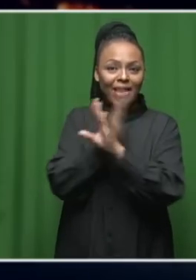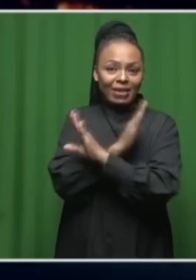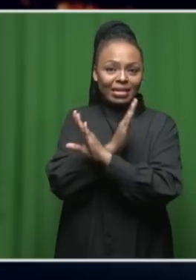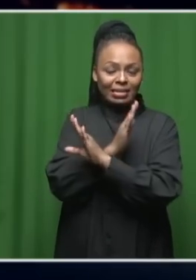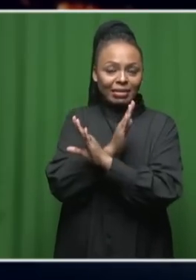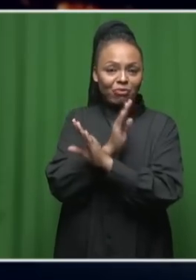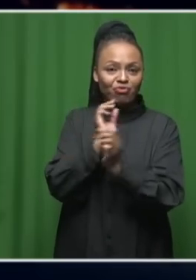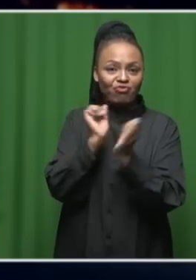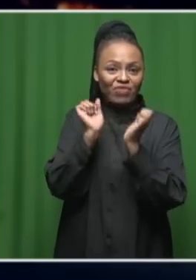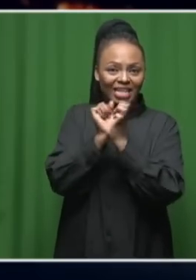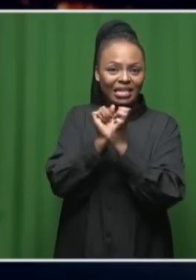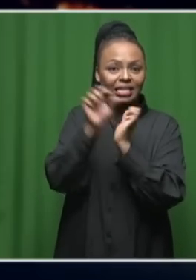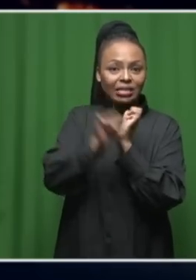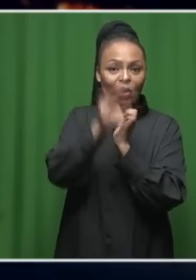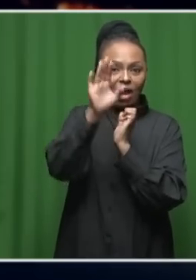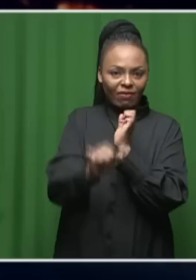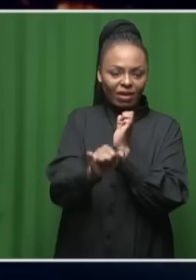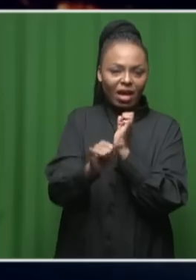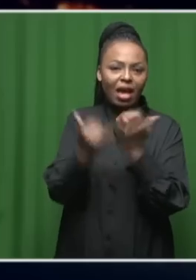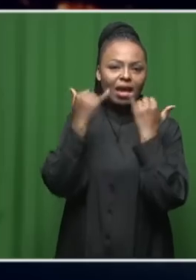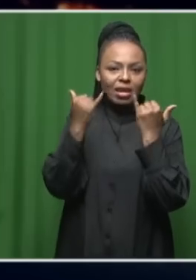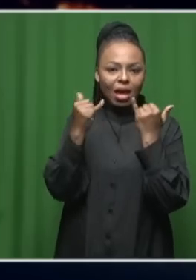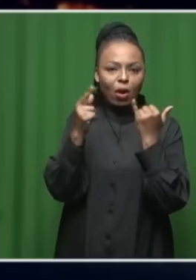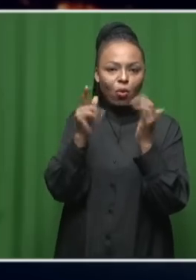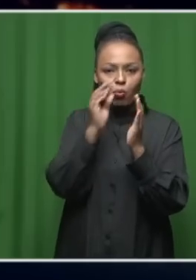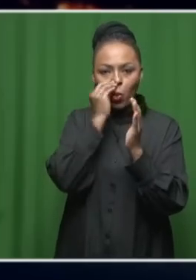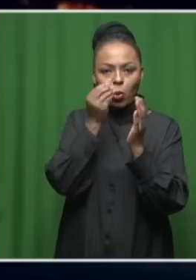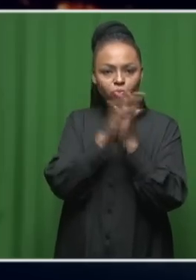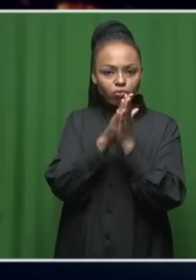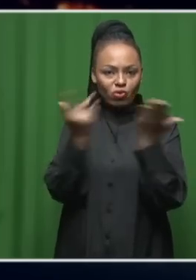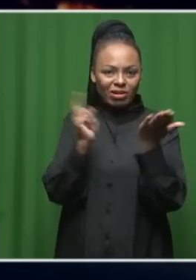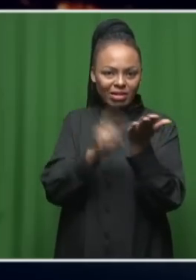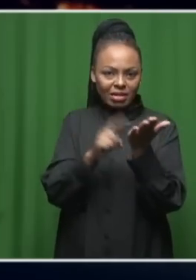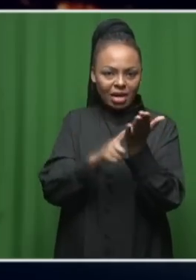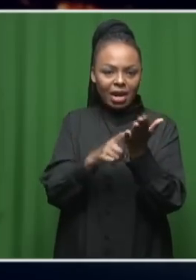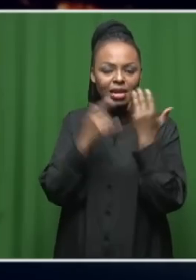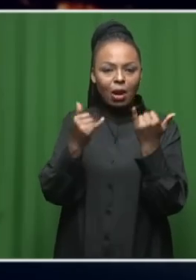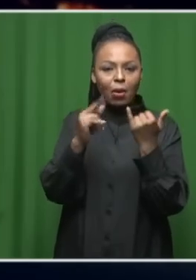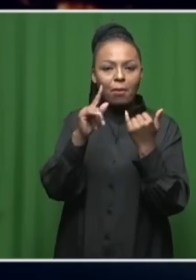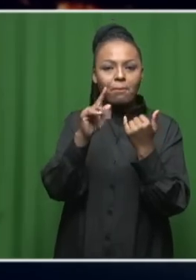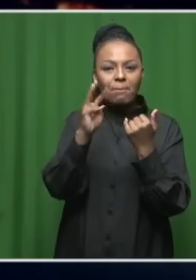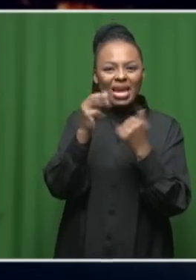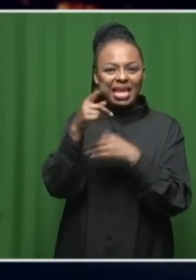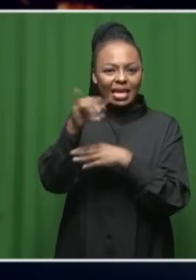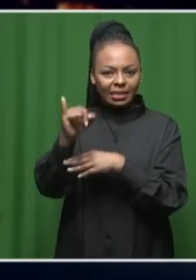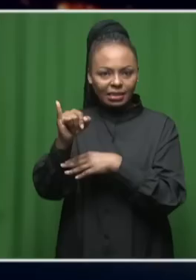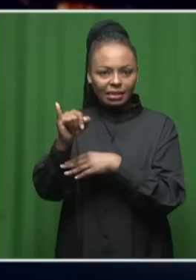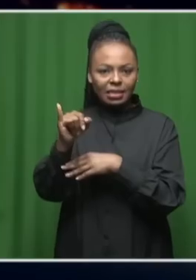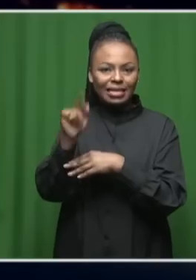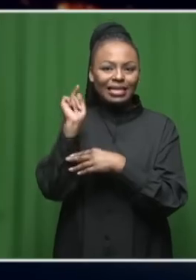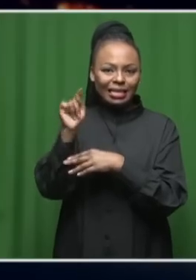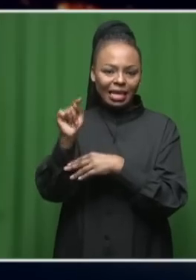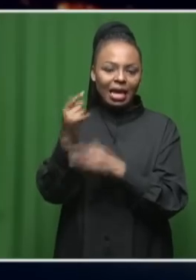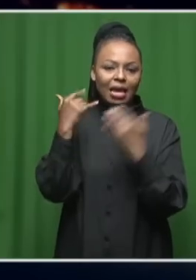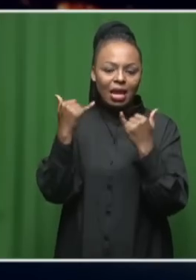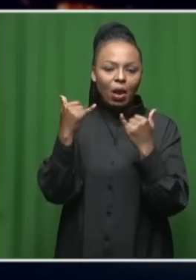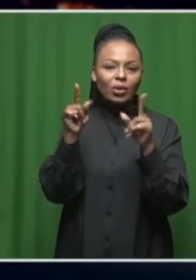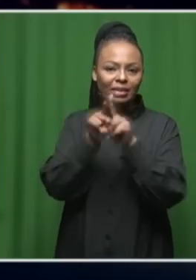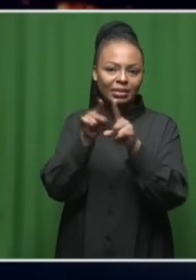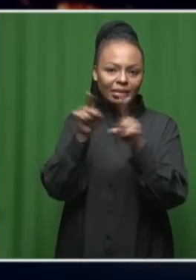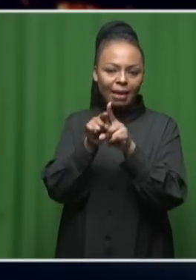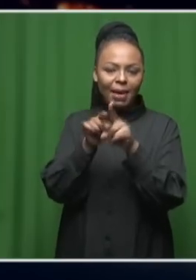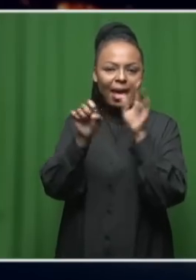South Africa. And we're also joined by the leader of the Patriotic Alliance, Gayton Mckenzie, who himself has been instrumental